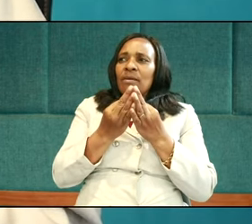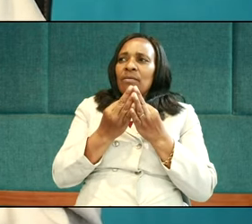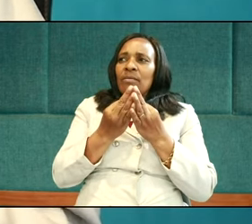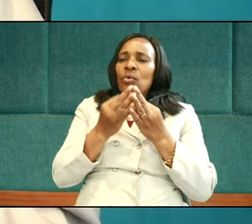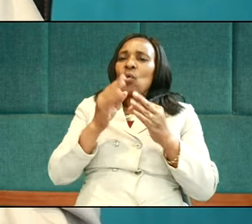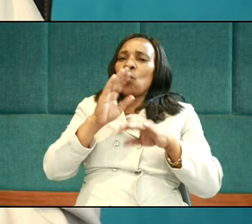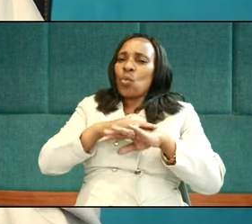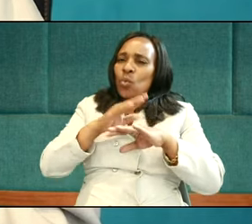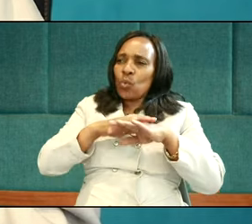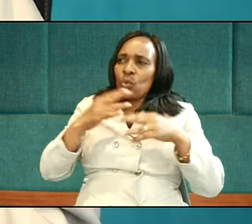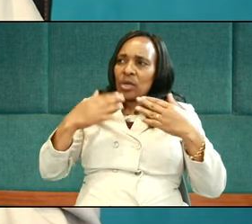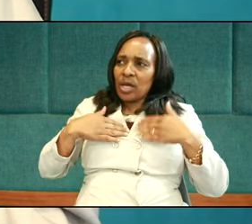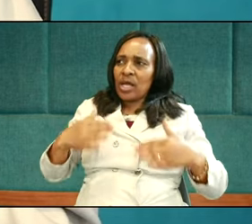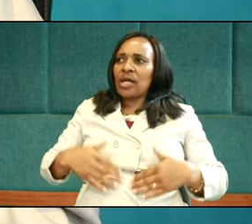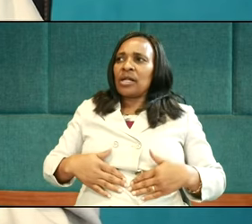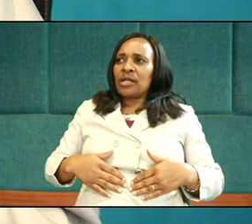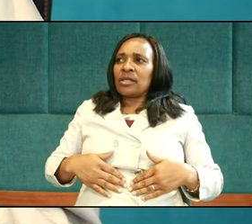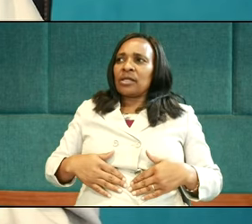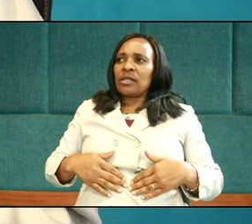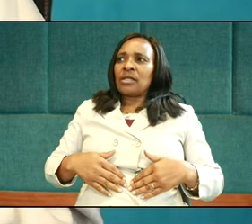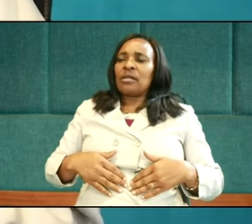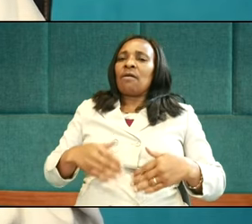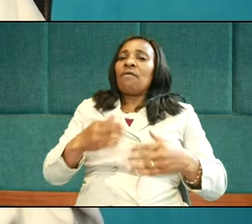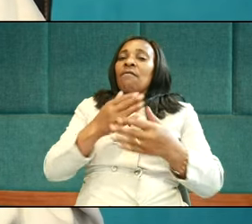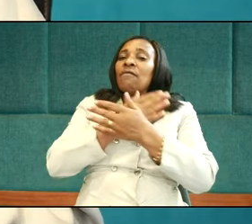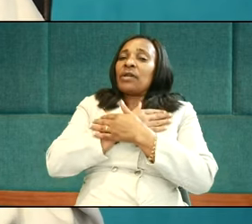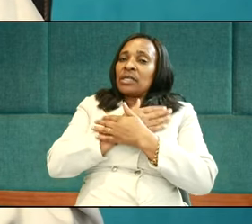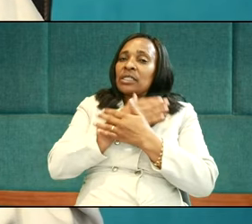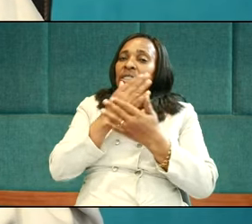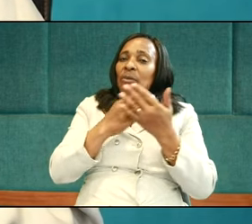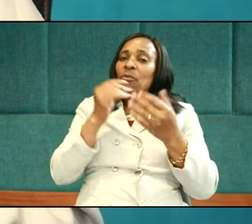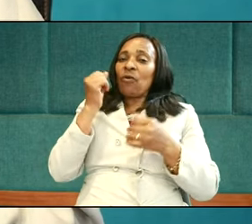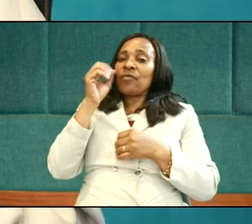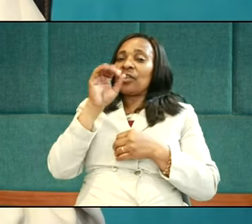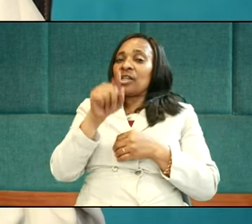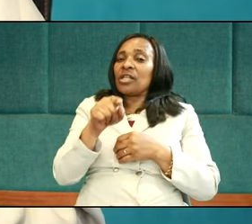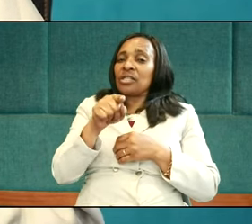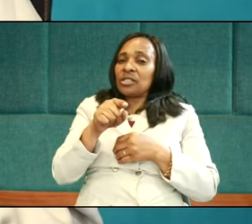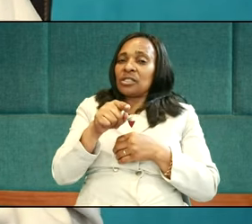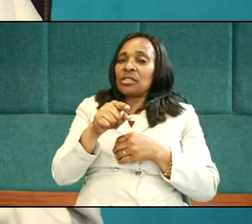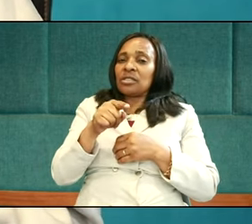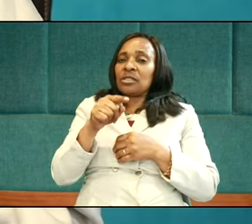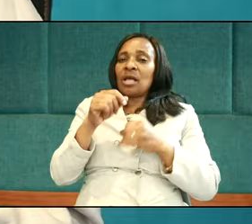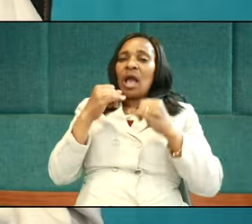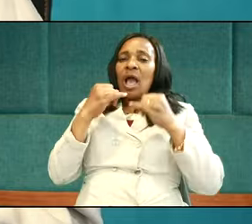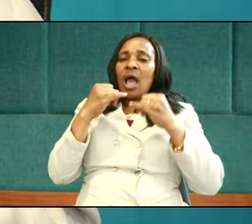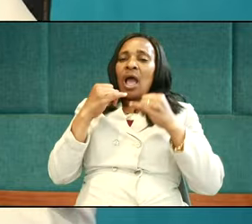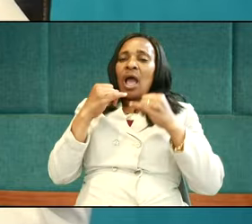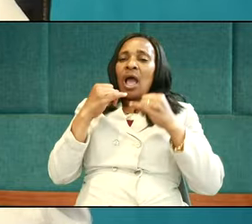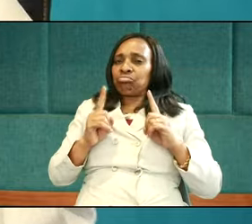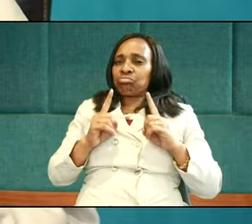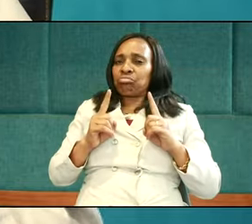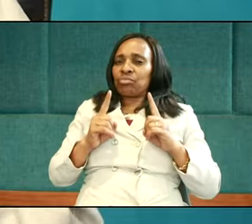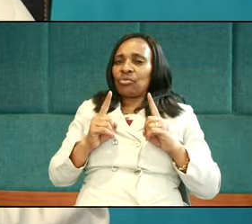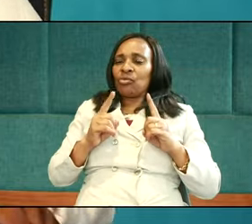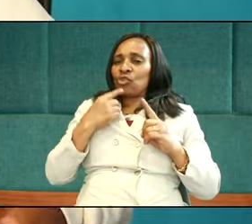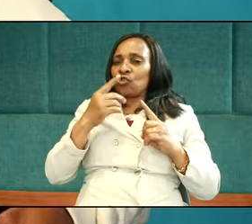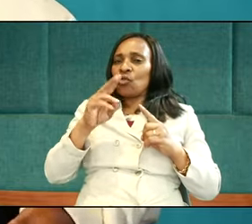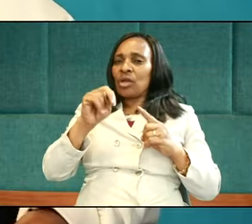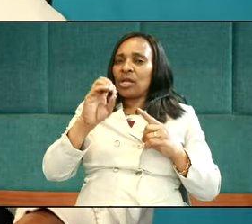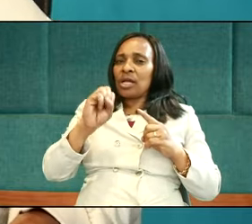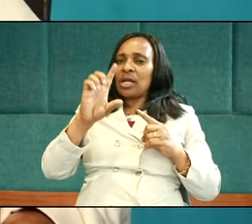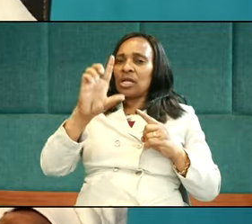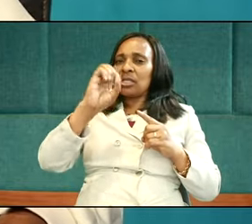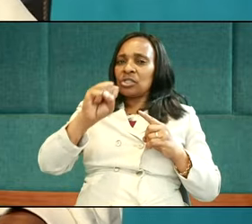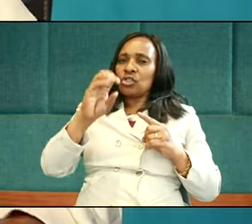good health, friends, and some of these can also be idols. So Nelson, which